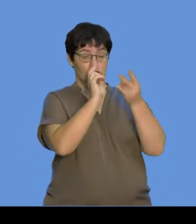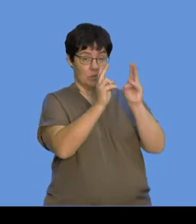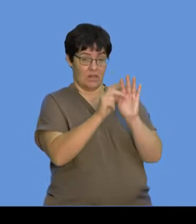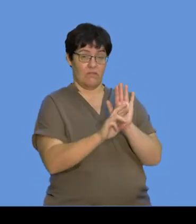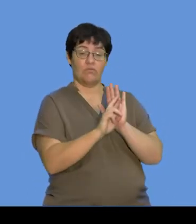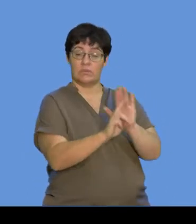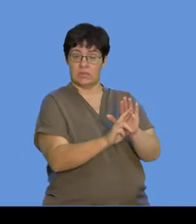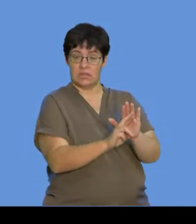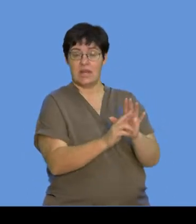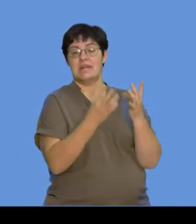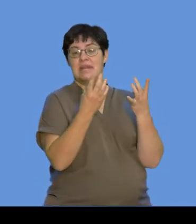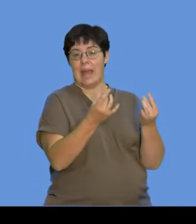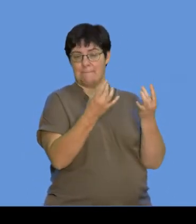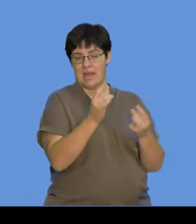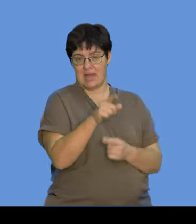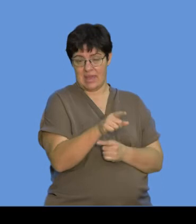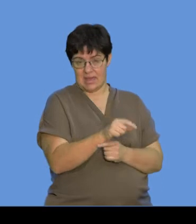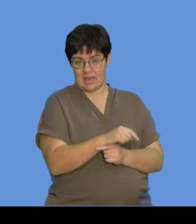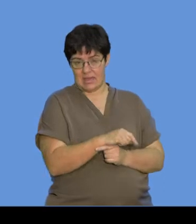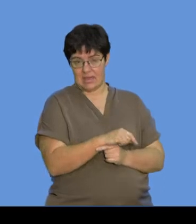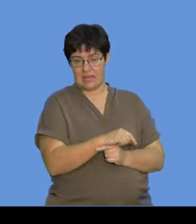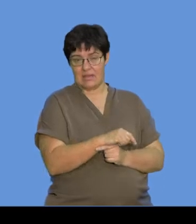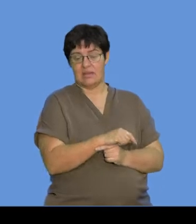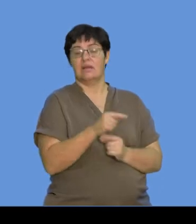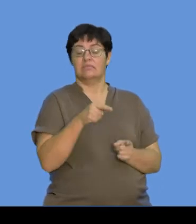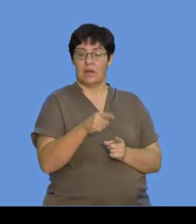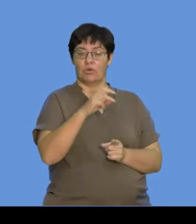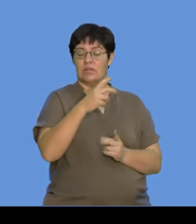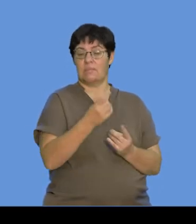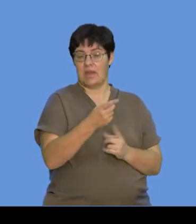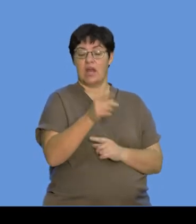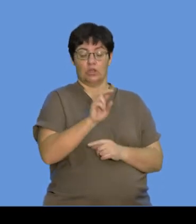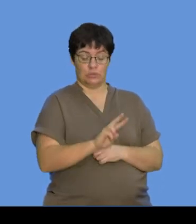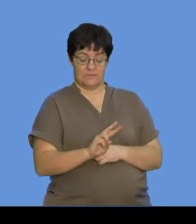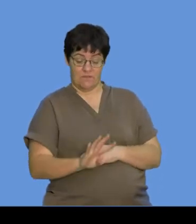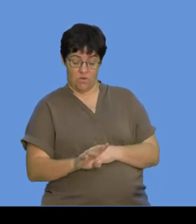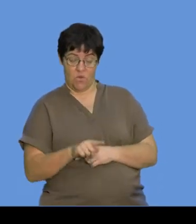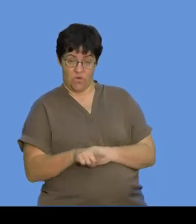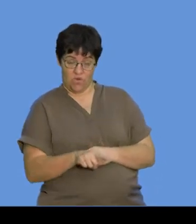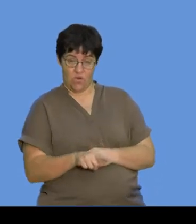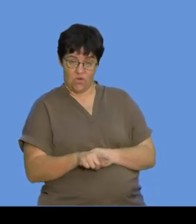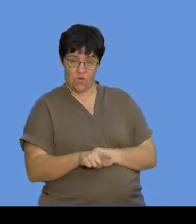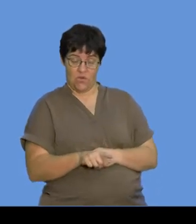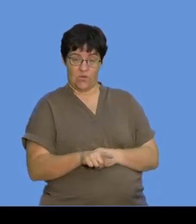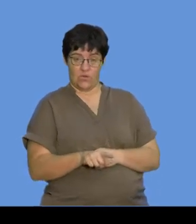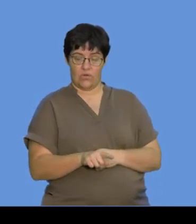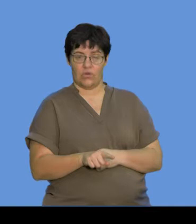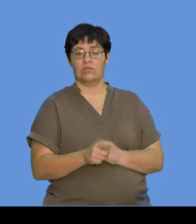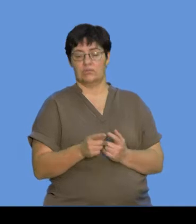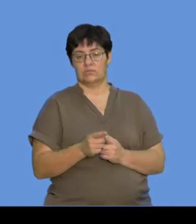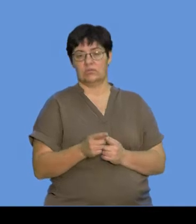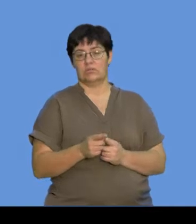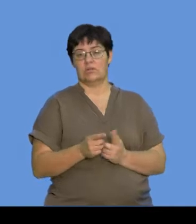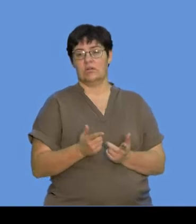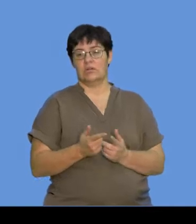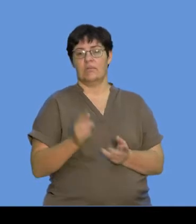12 represents the atomic number, which is actually the proton number, while the 24 recognizes the